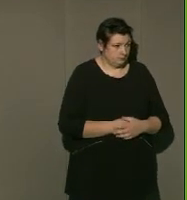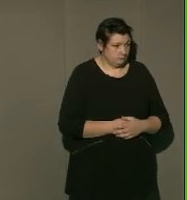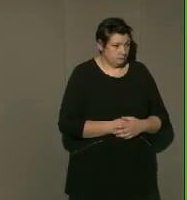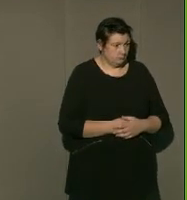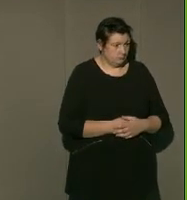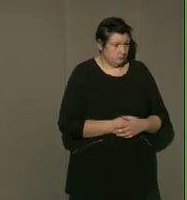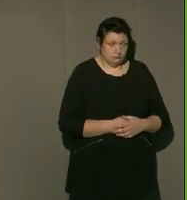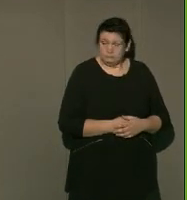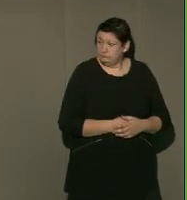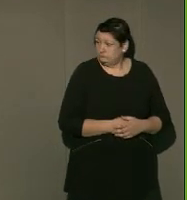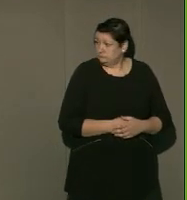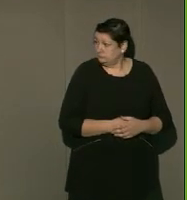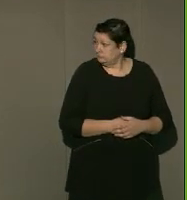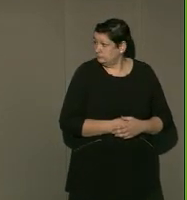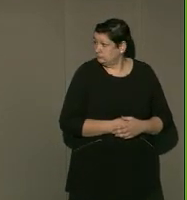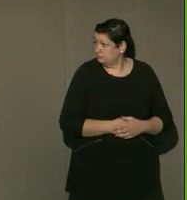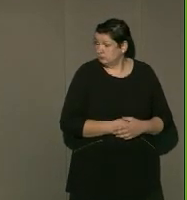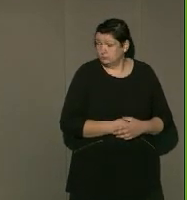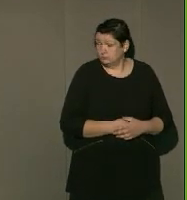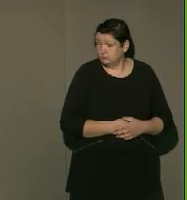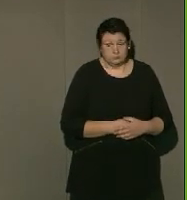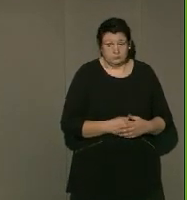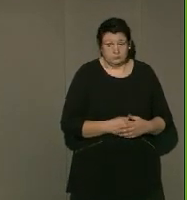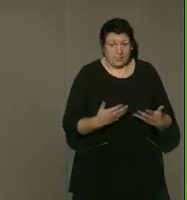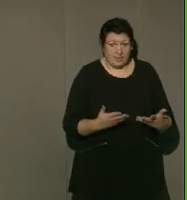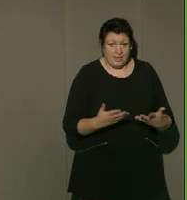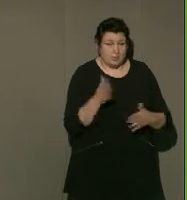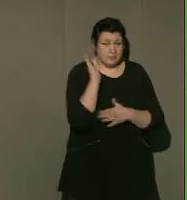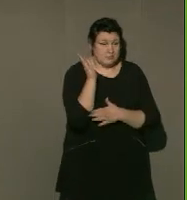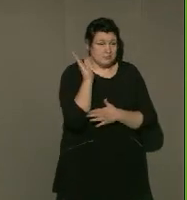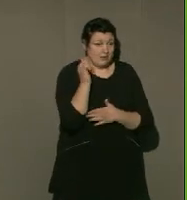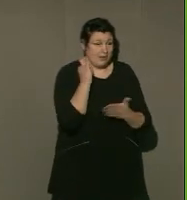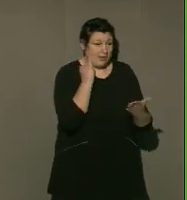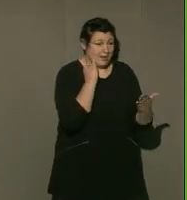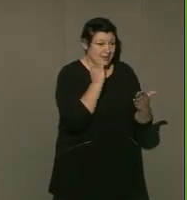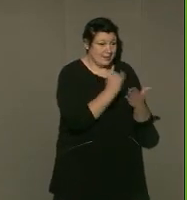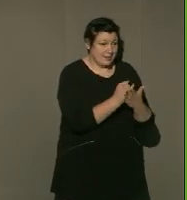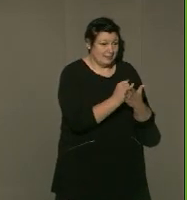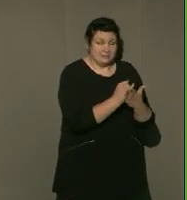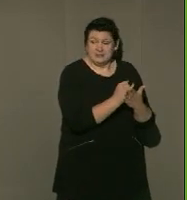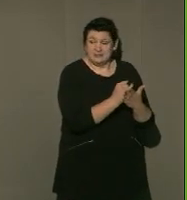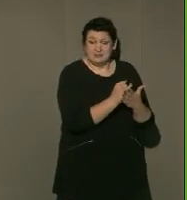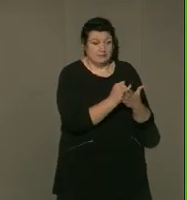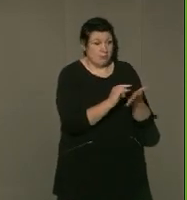for that. Can I have a speaker against the motion as a whole?